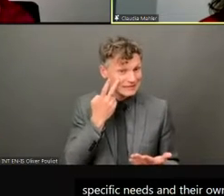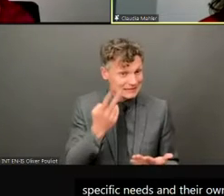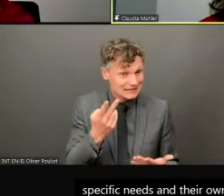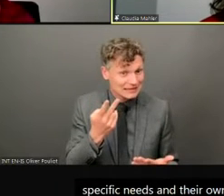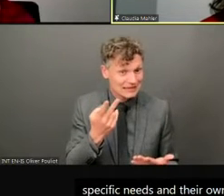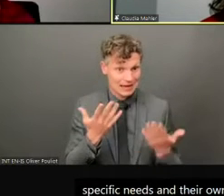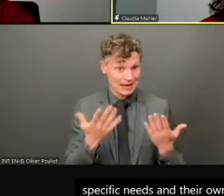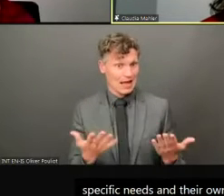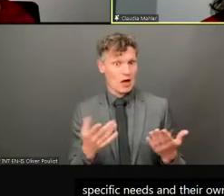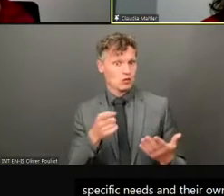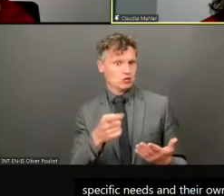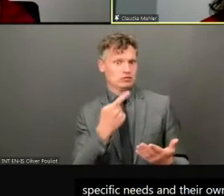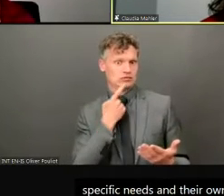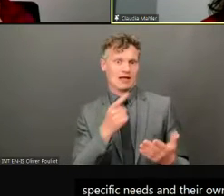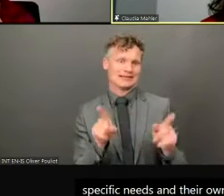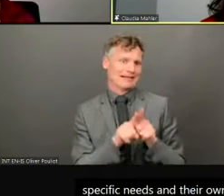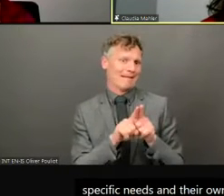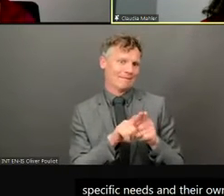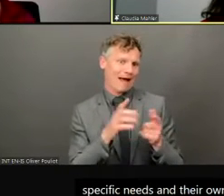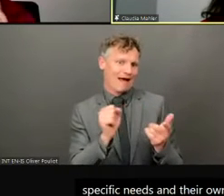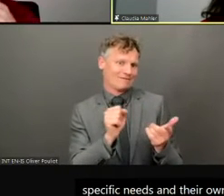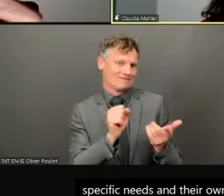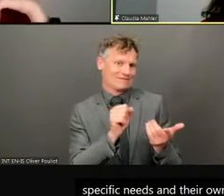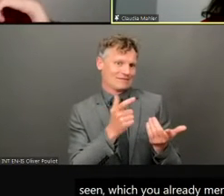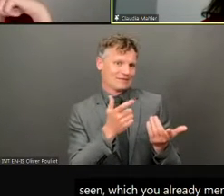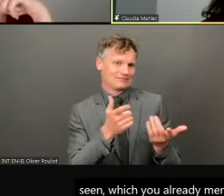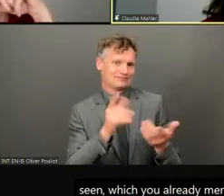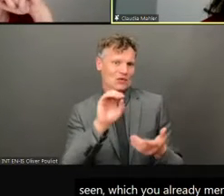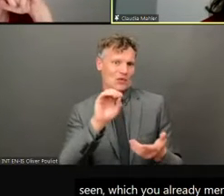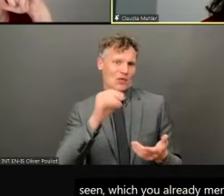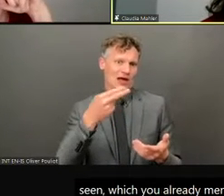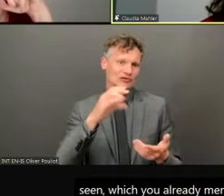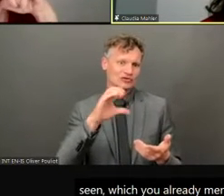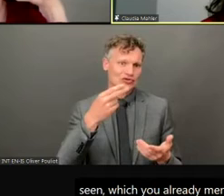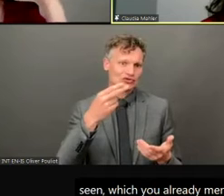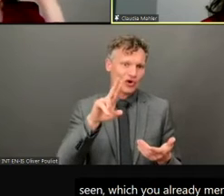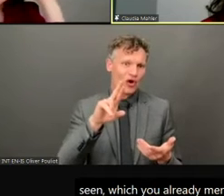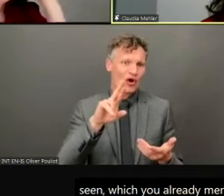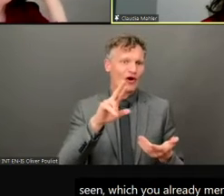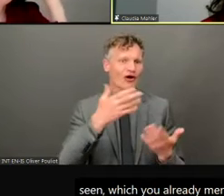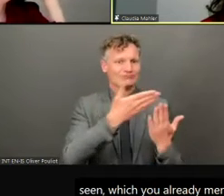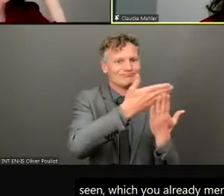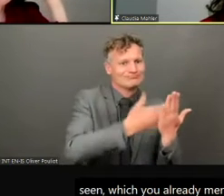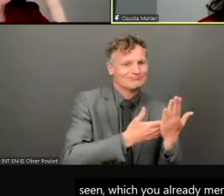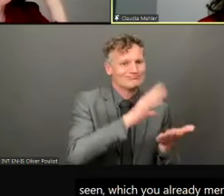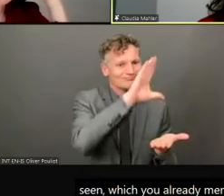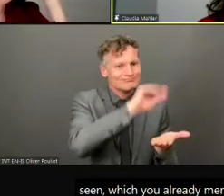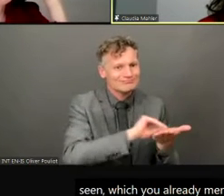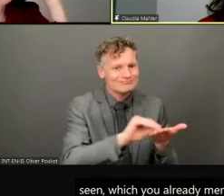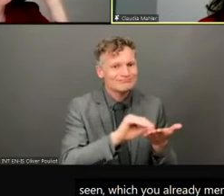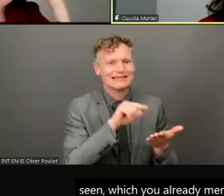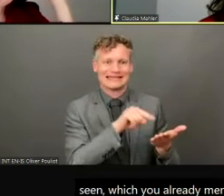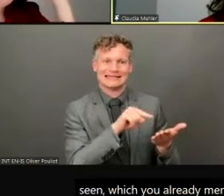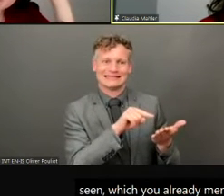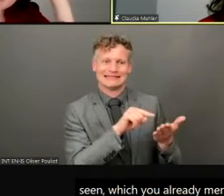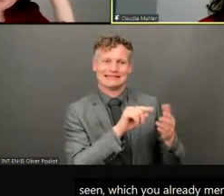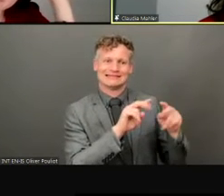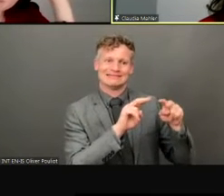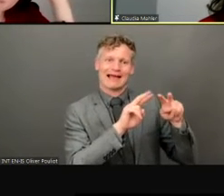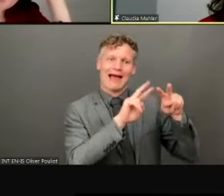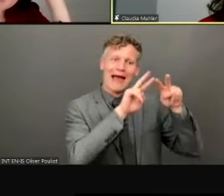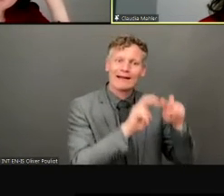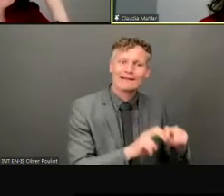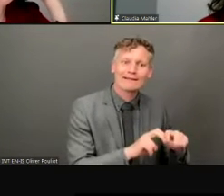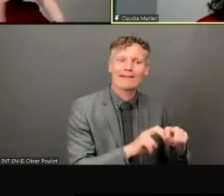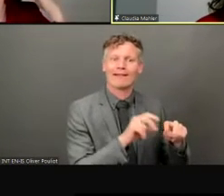out in the paper of the OHCHR analytical update, that the current system, the